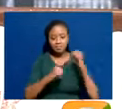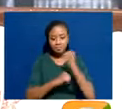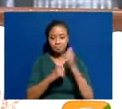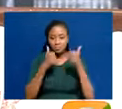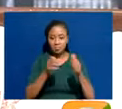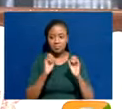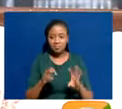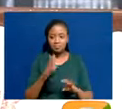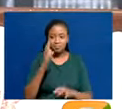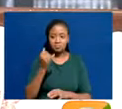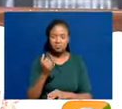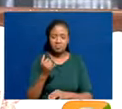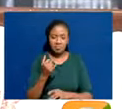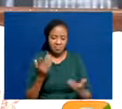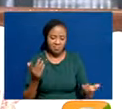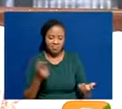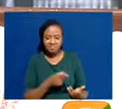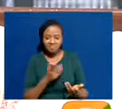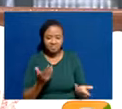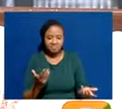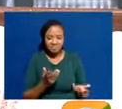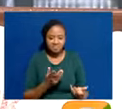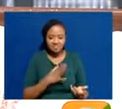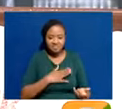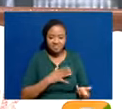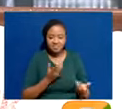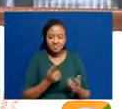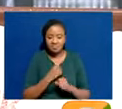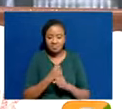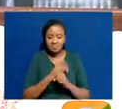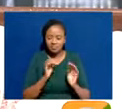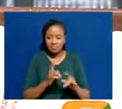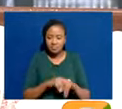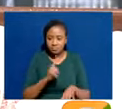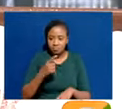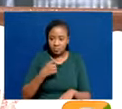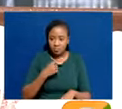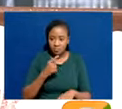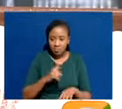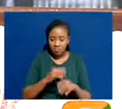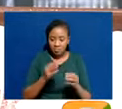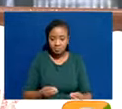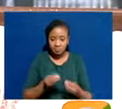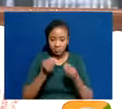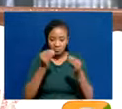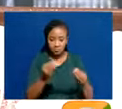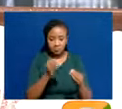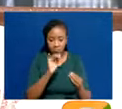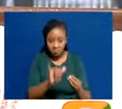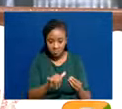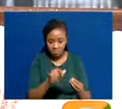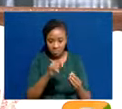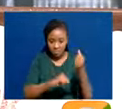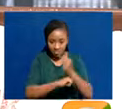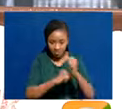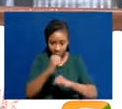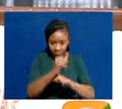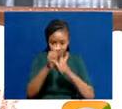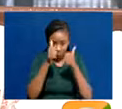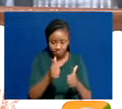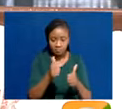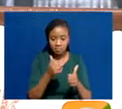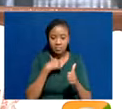I don't want to throw this, but where do I throw it? Right. Right. Now, once I've provided that, which is what we're doing now, once we have a rhythm